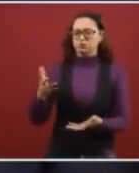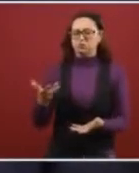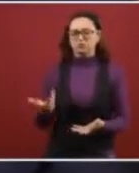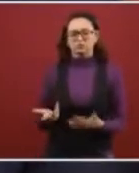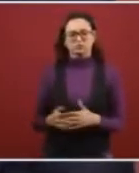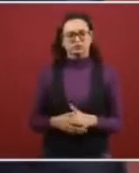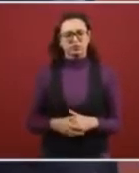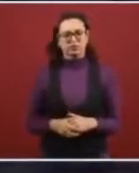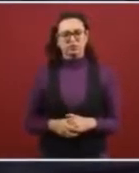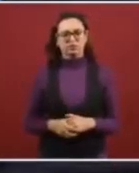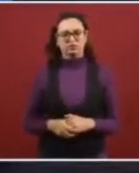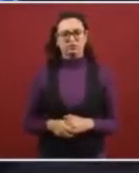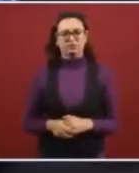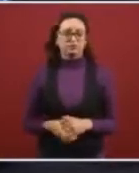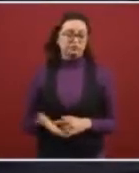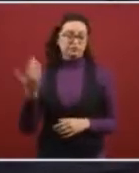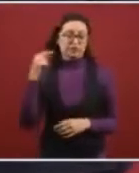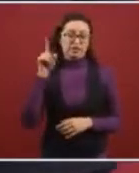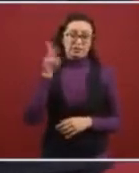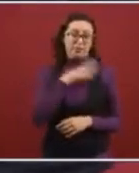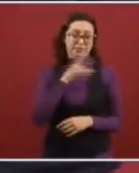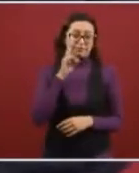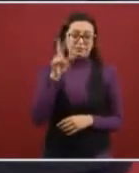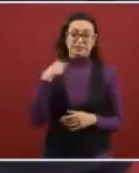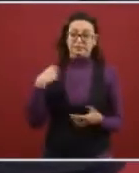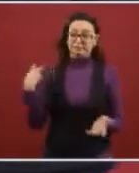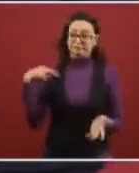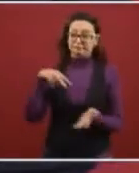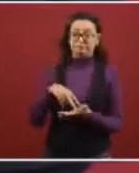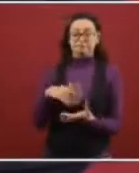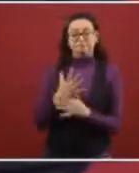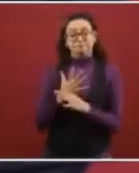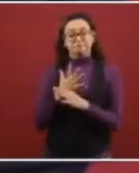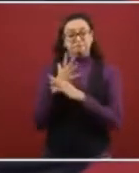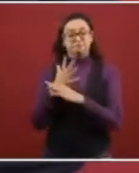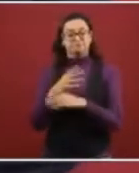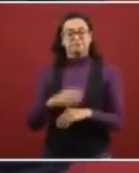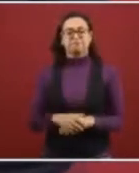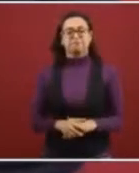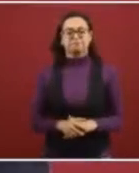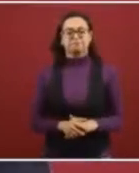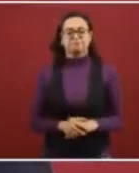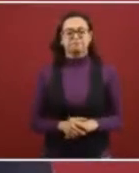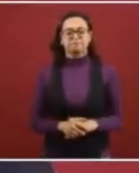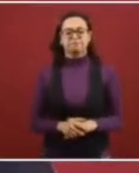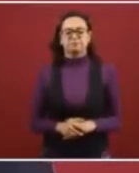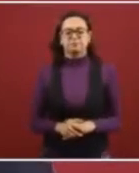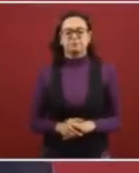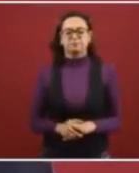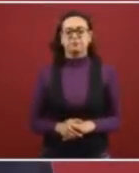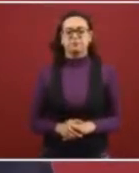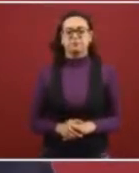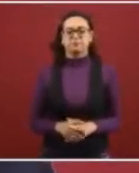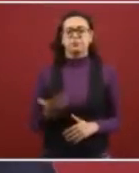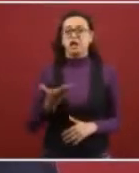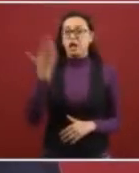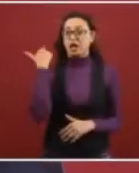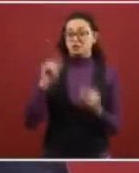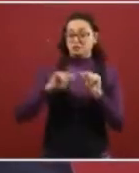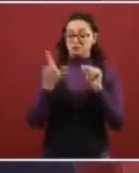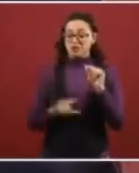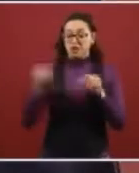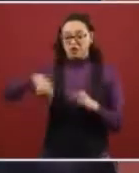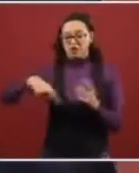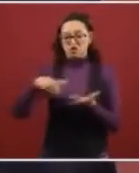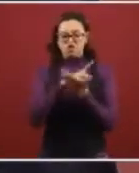Buenavista, hablé. In Buena Vista, I spoke that before se producía la droga para they produced drugs fuera. And